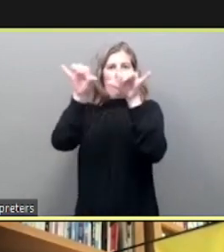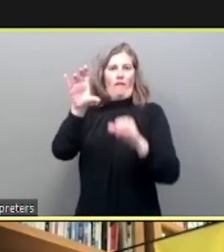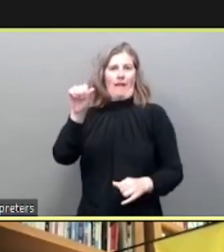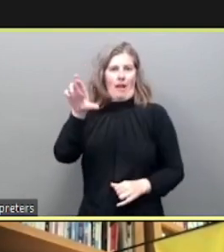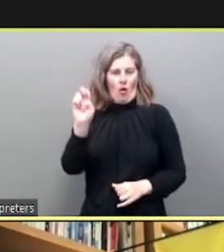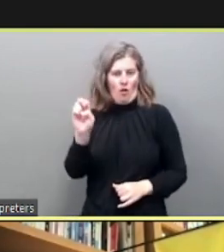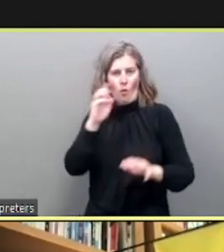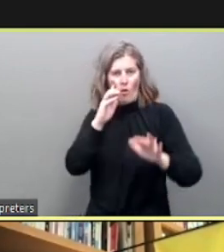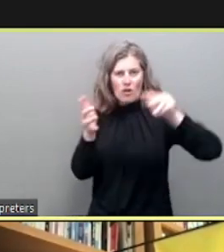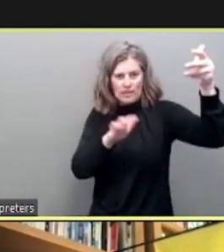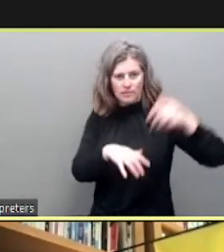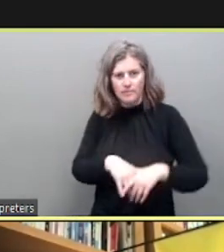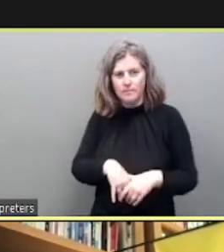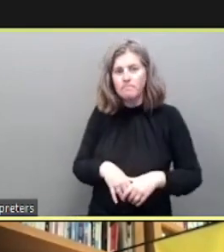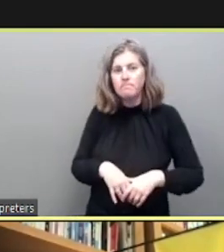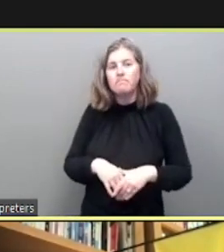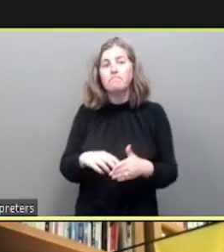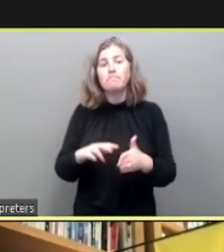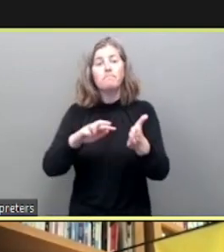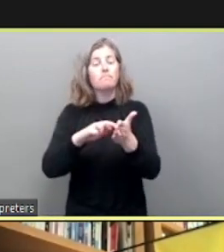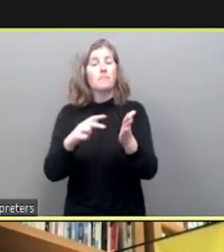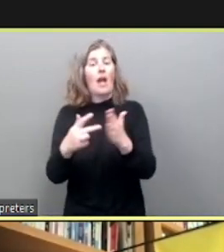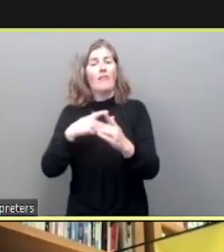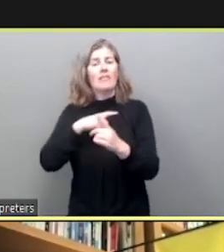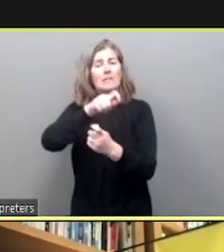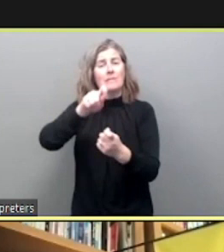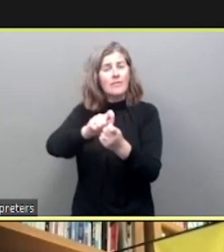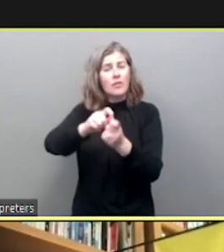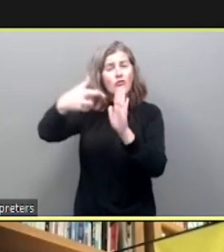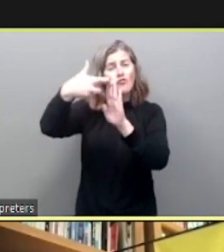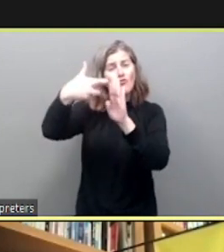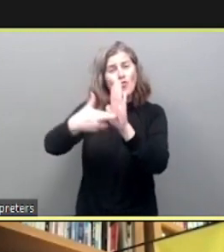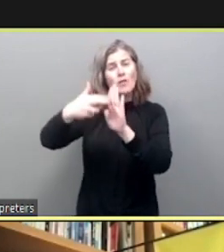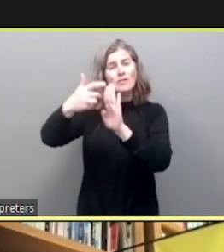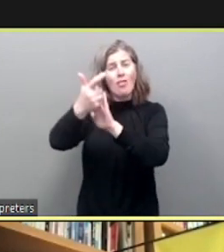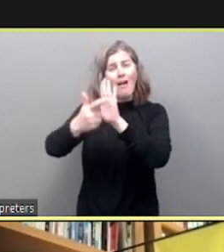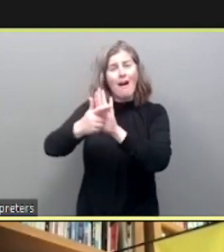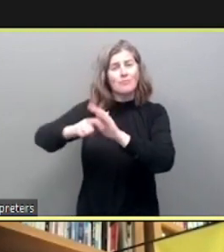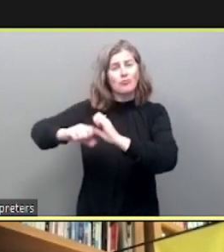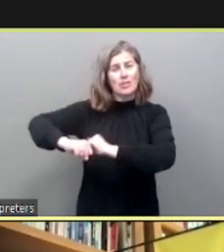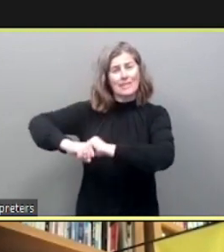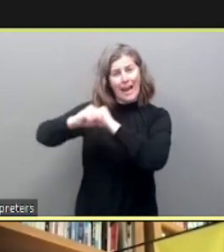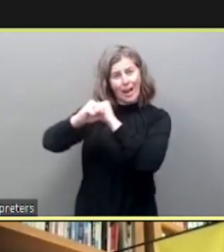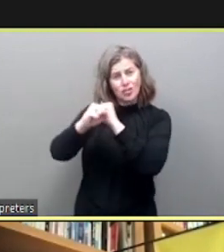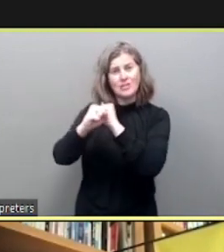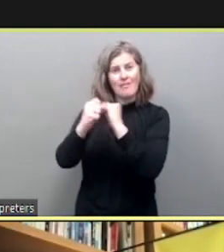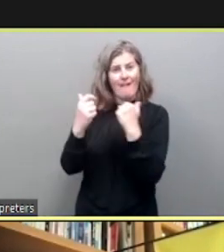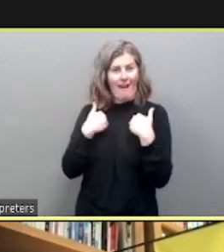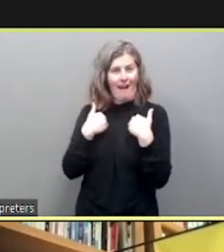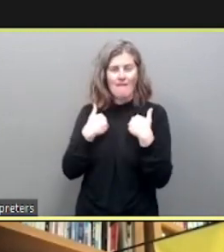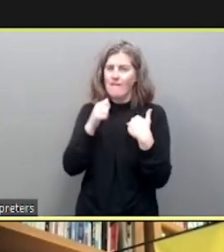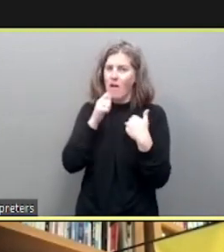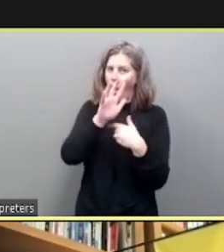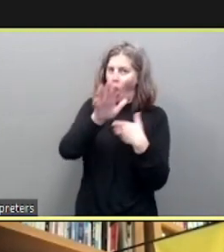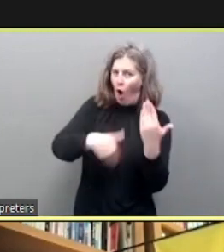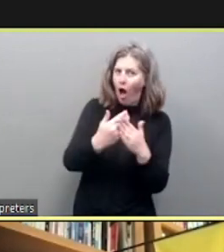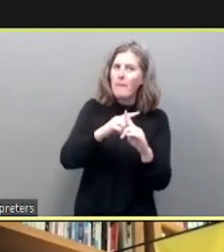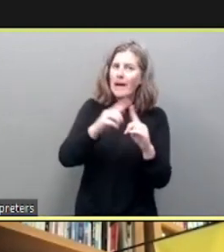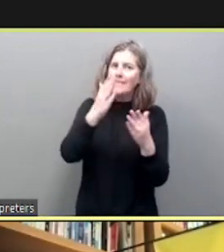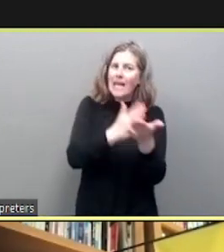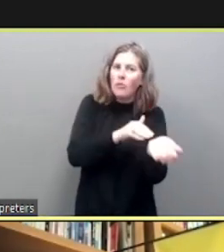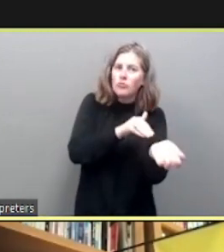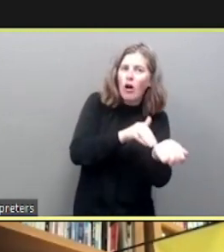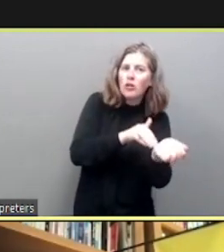This also enables some specific regulatory protections for certain, not all, but certain healthcare